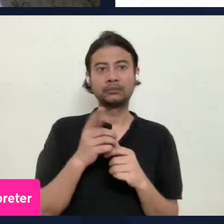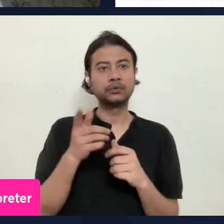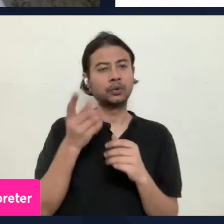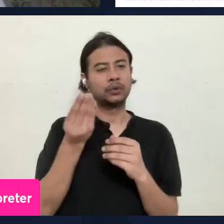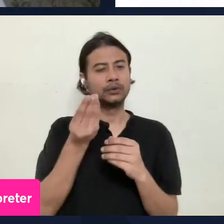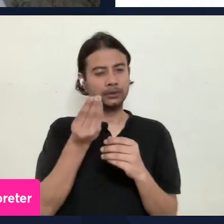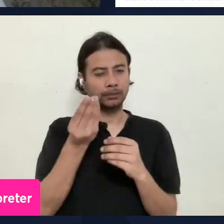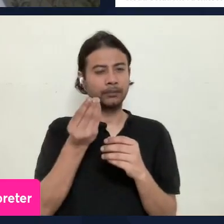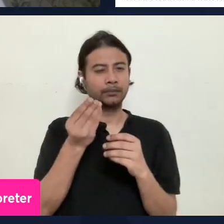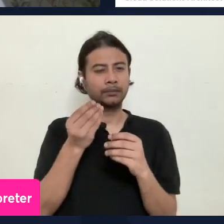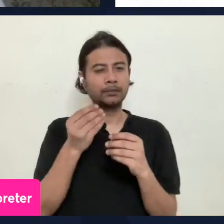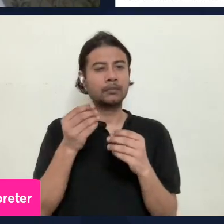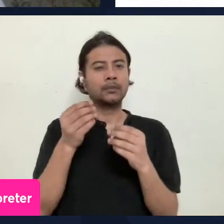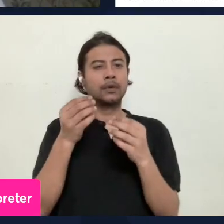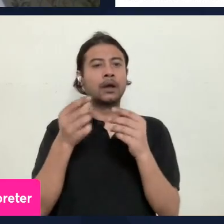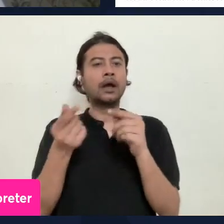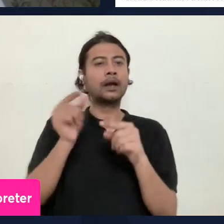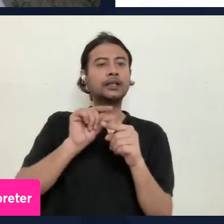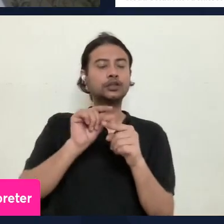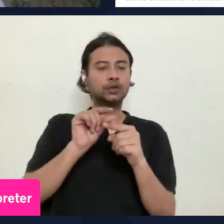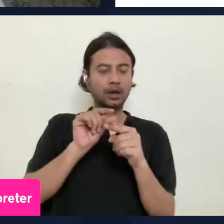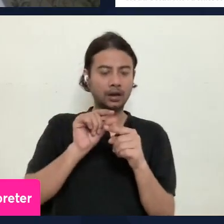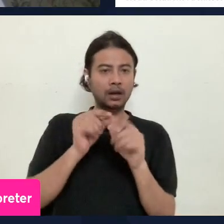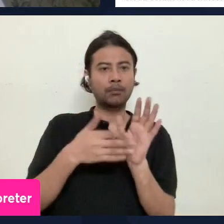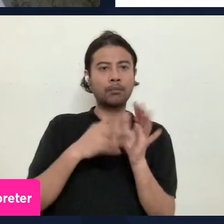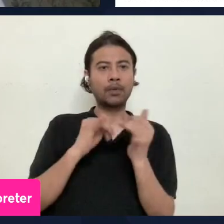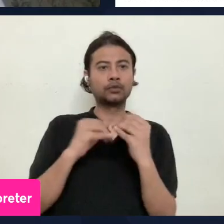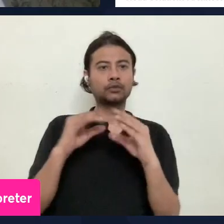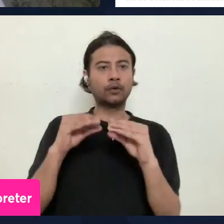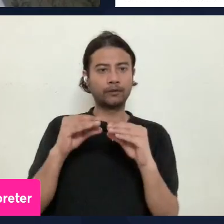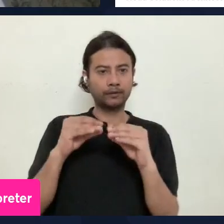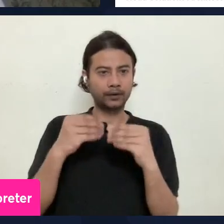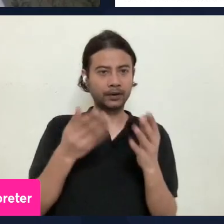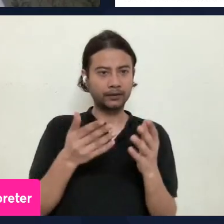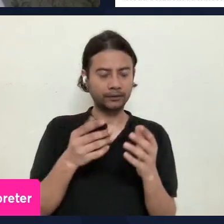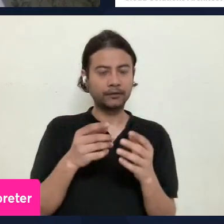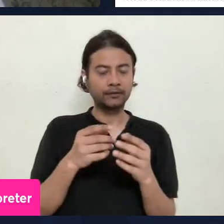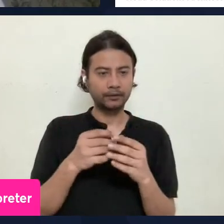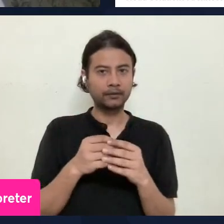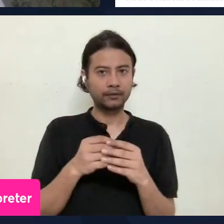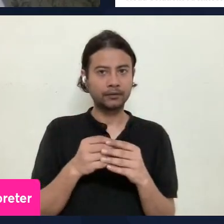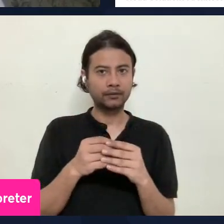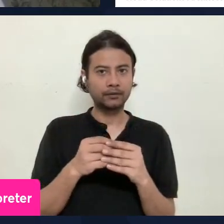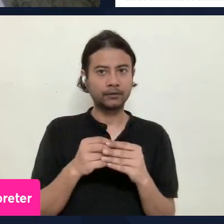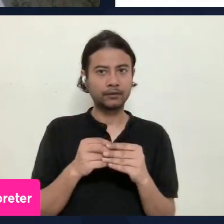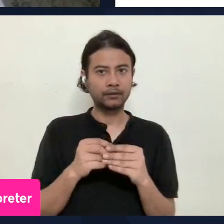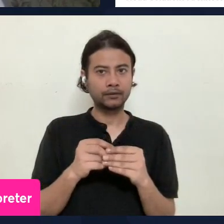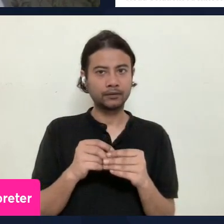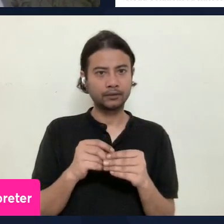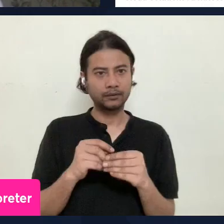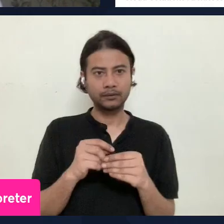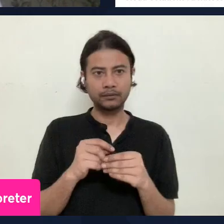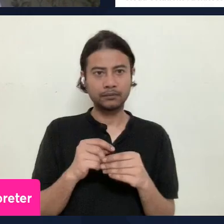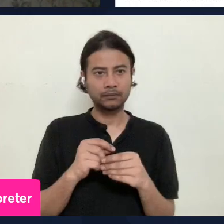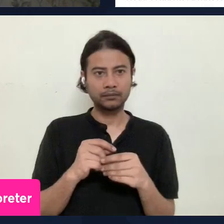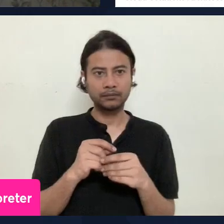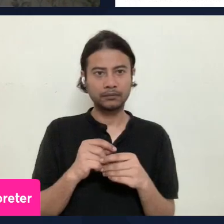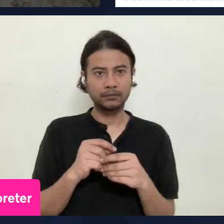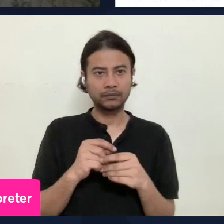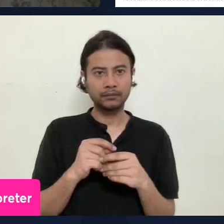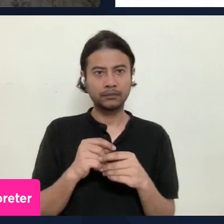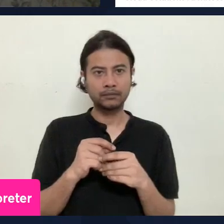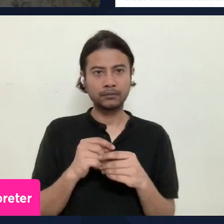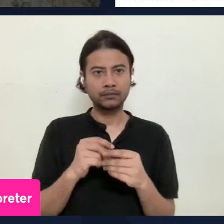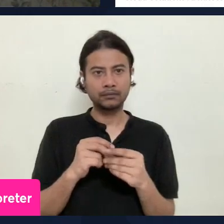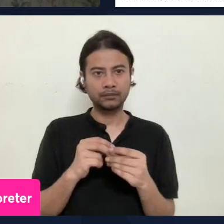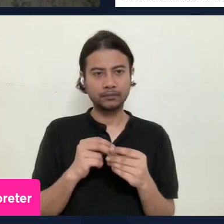free throughput. If you think about it, to do that in the with the original service levels, that would be an